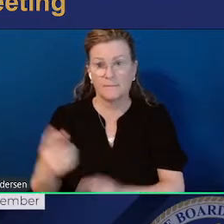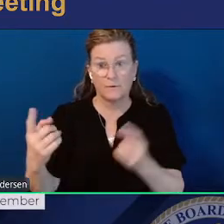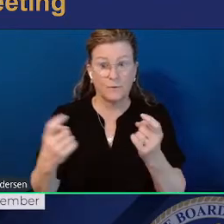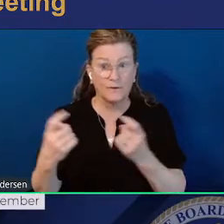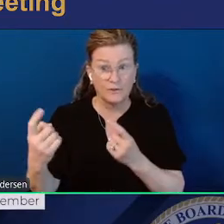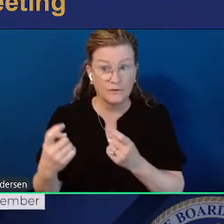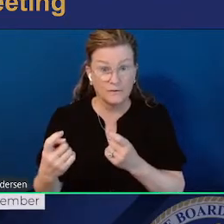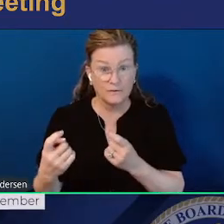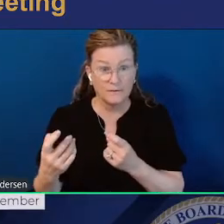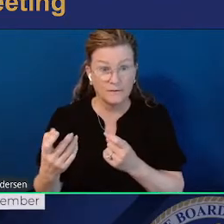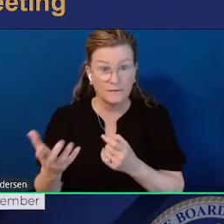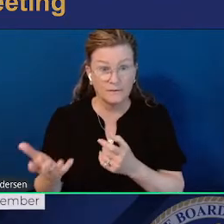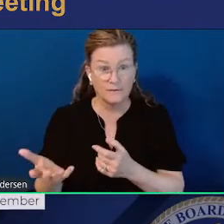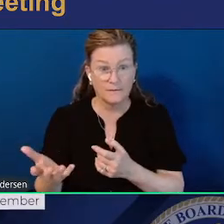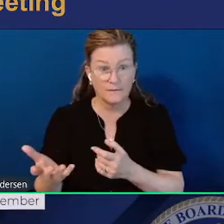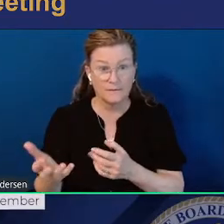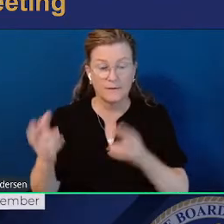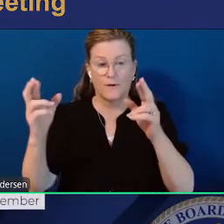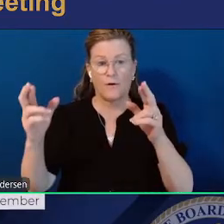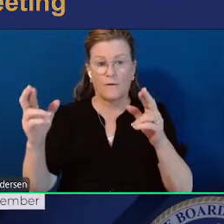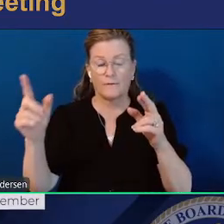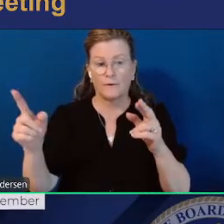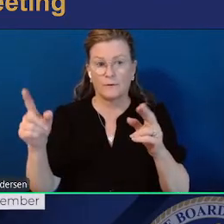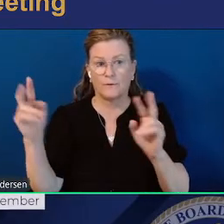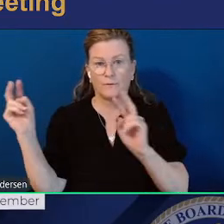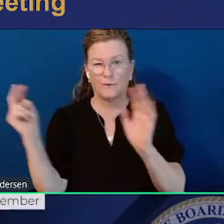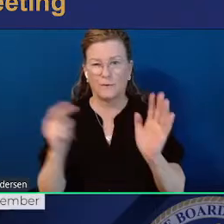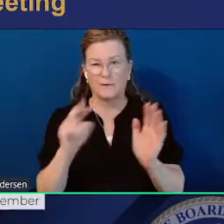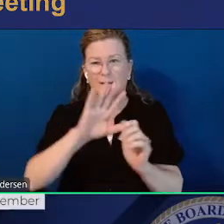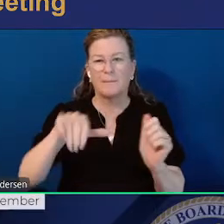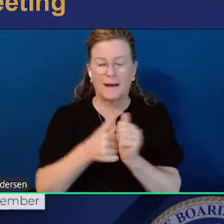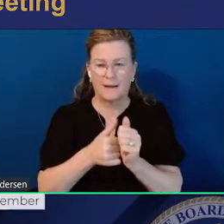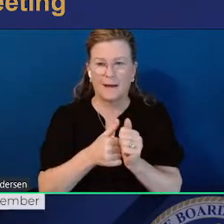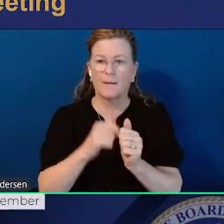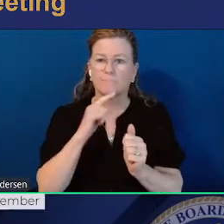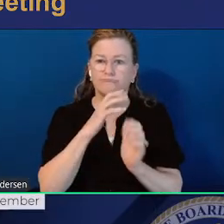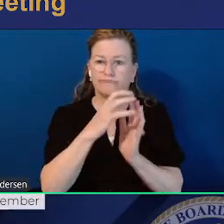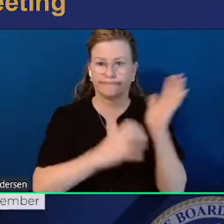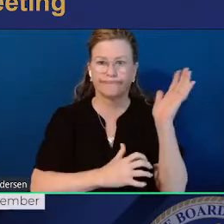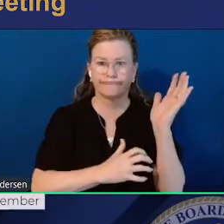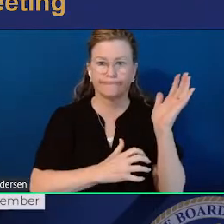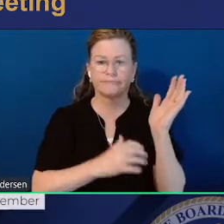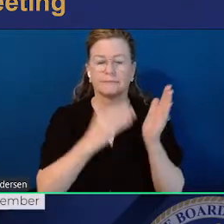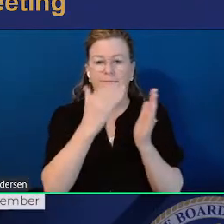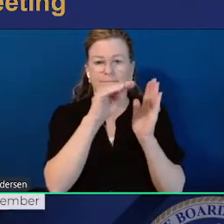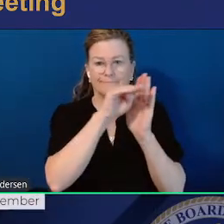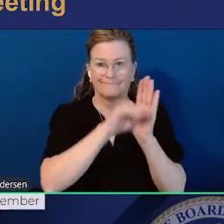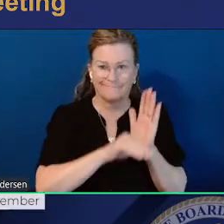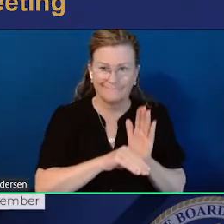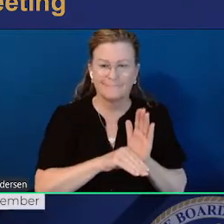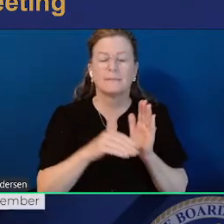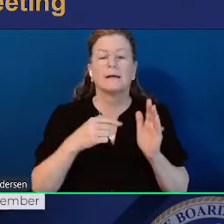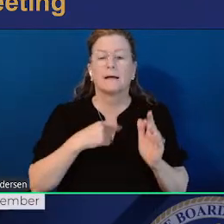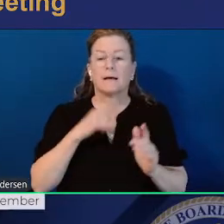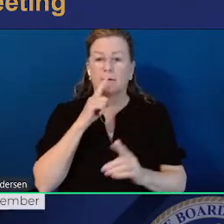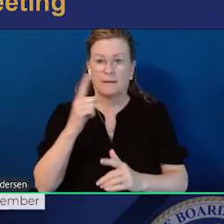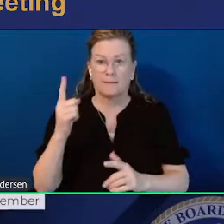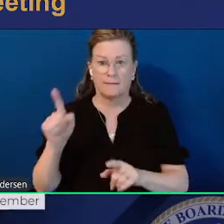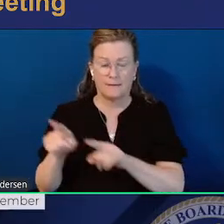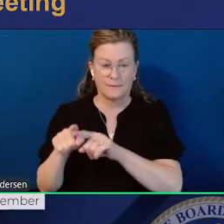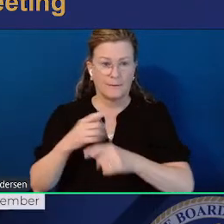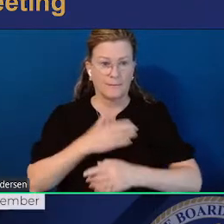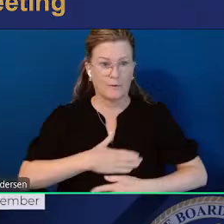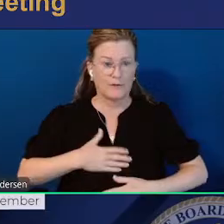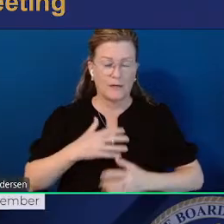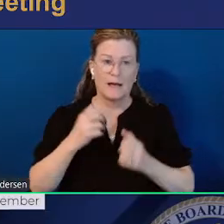Questions? Hopefully you've looked at the backup. It's very detailed, and I do also appreciate the level